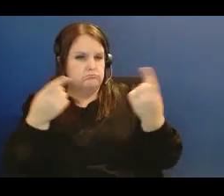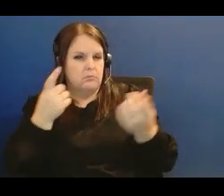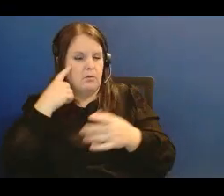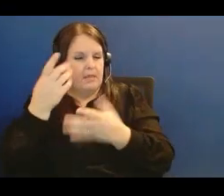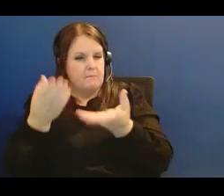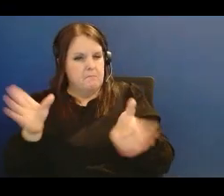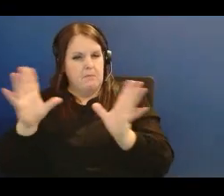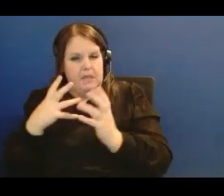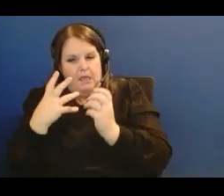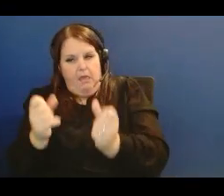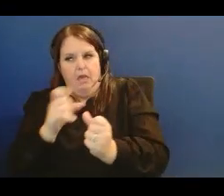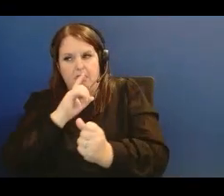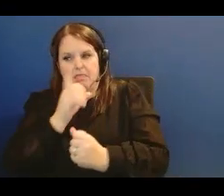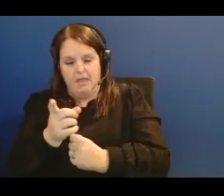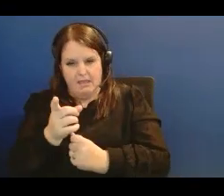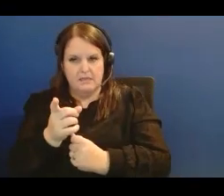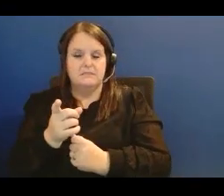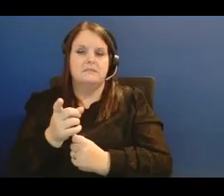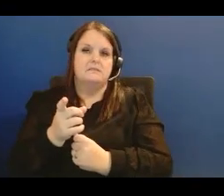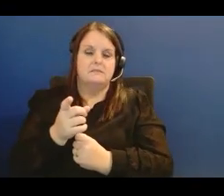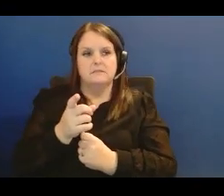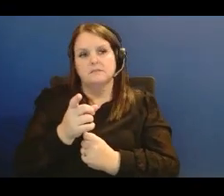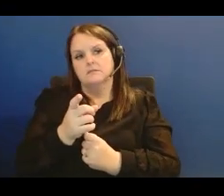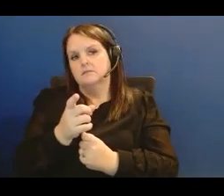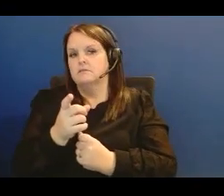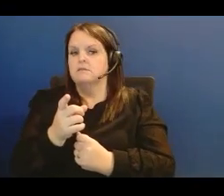health as an